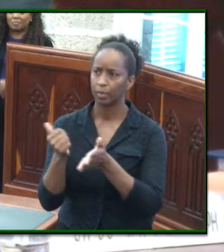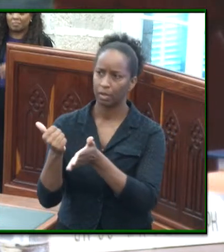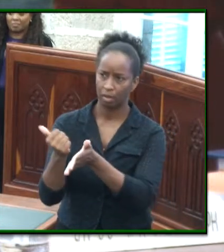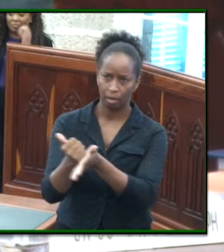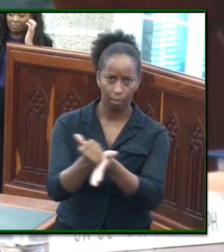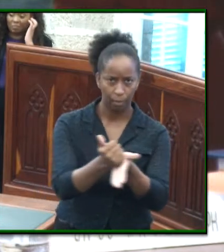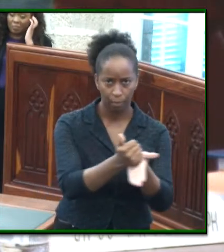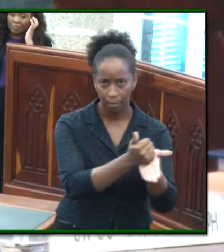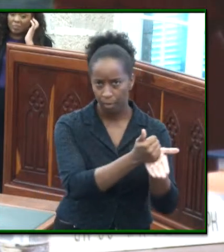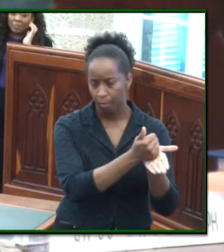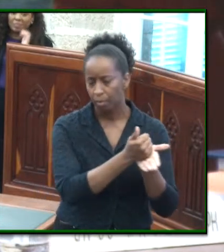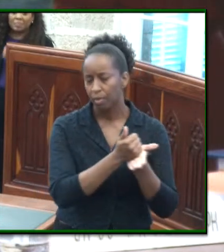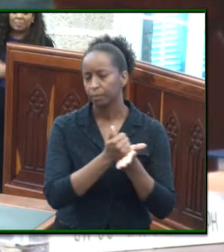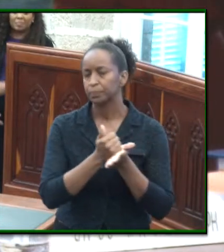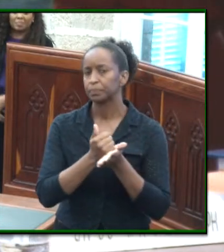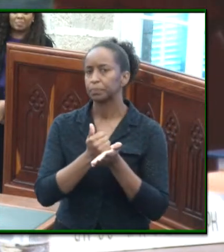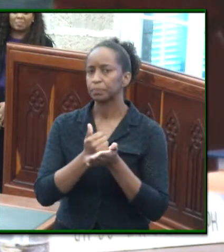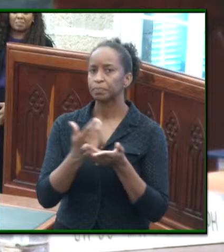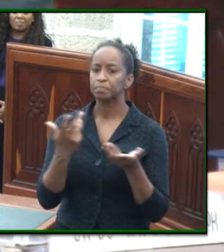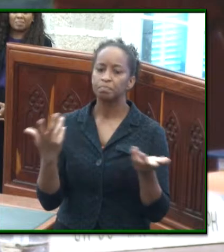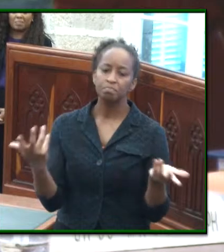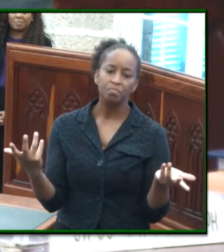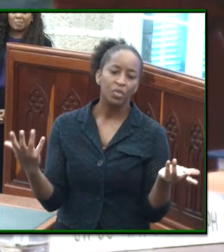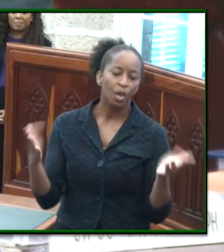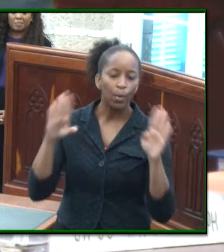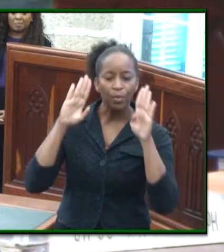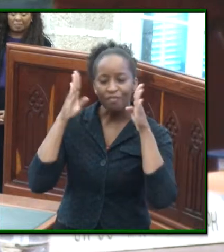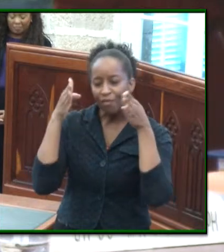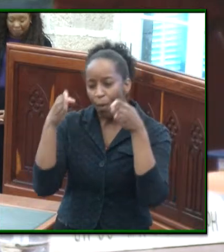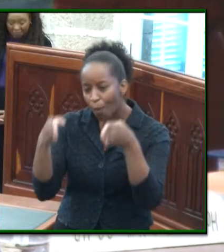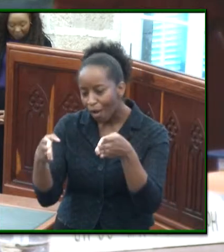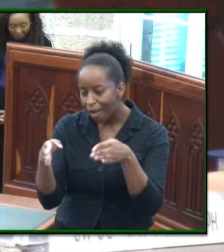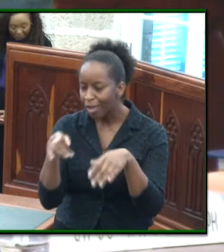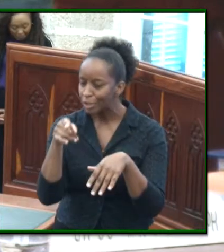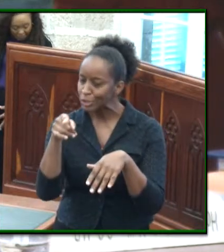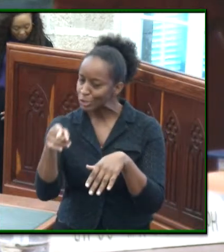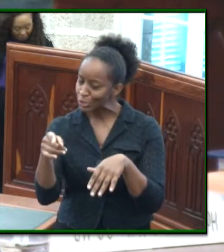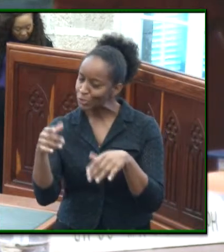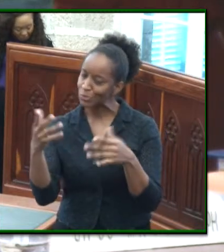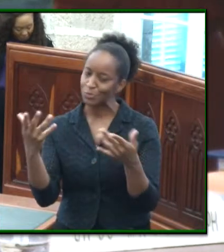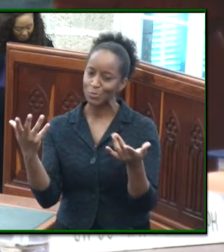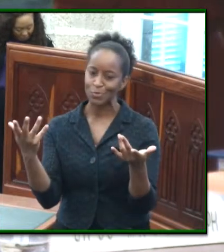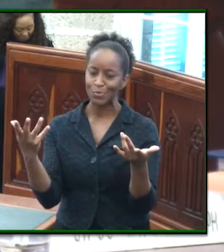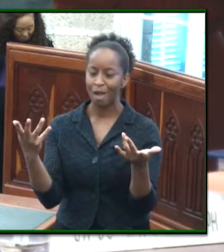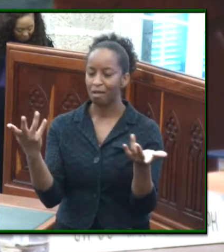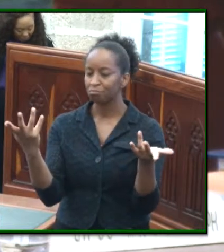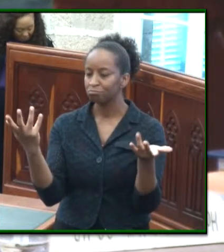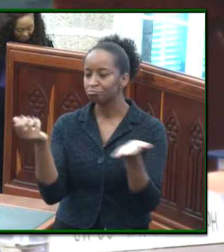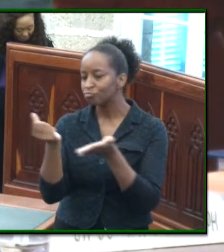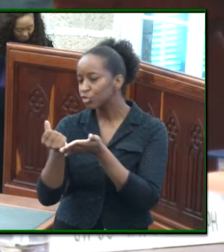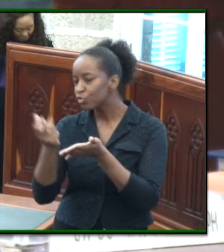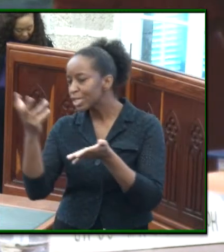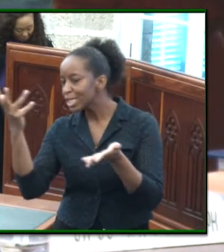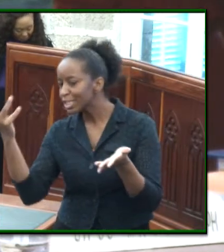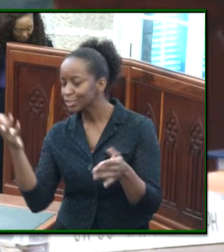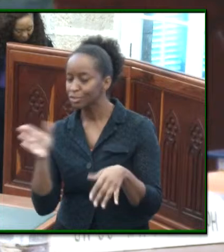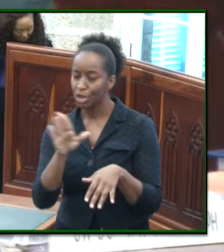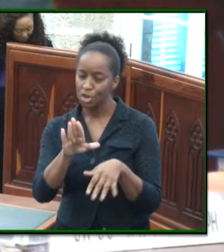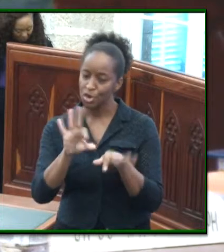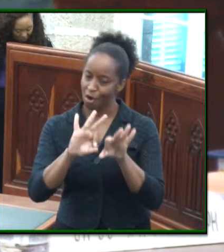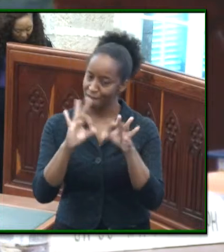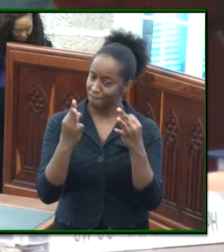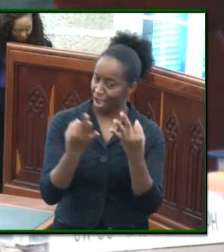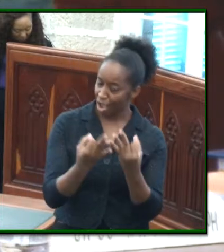about just because you went to a particular school or you're from a particular social class that you are basically only entitled to have